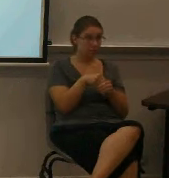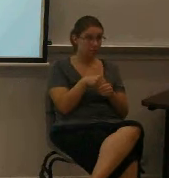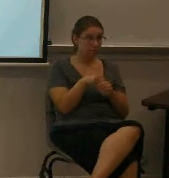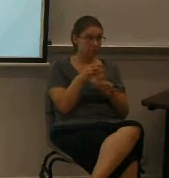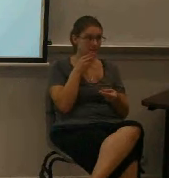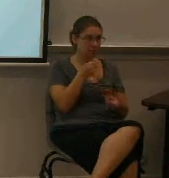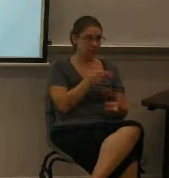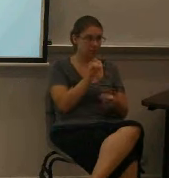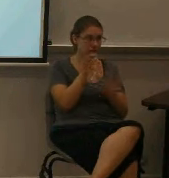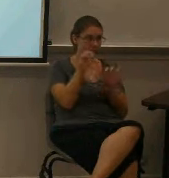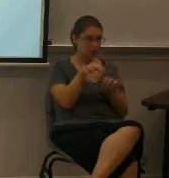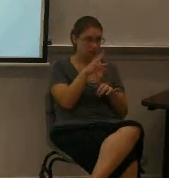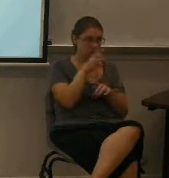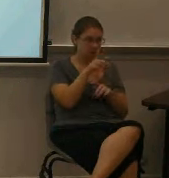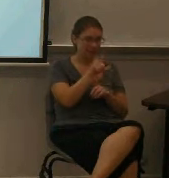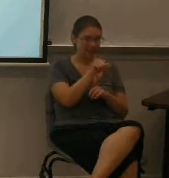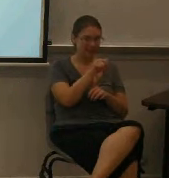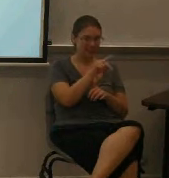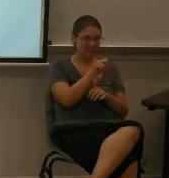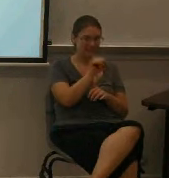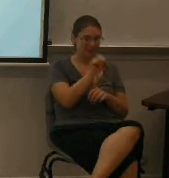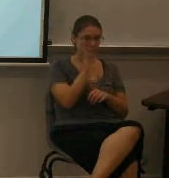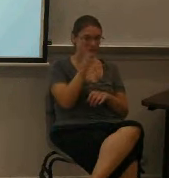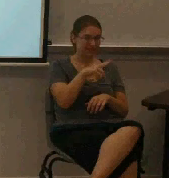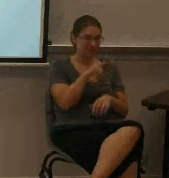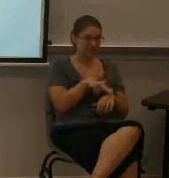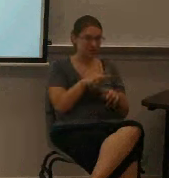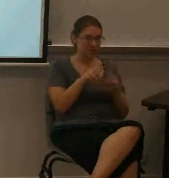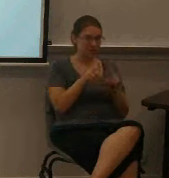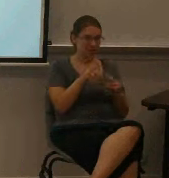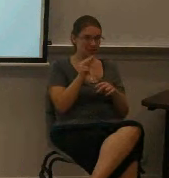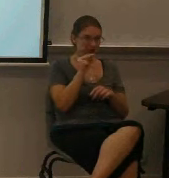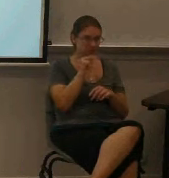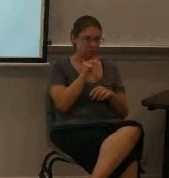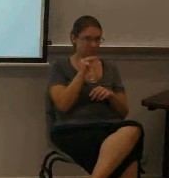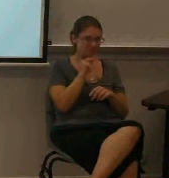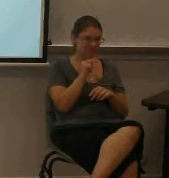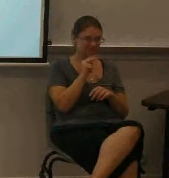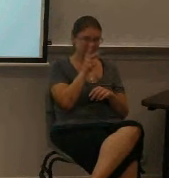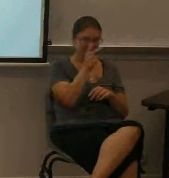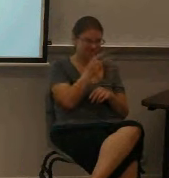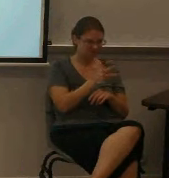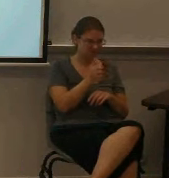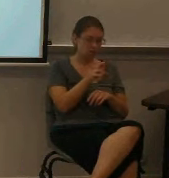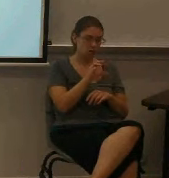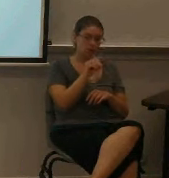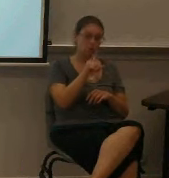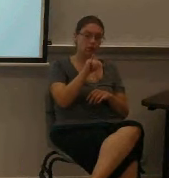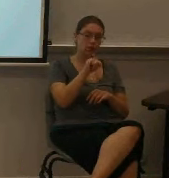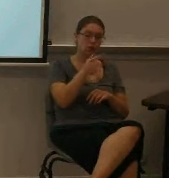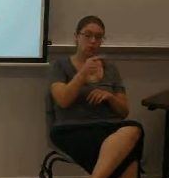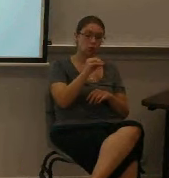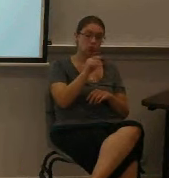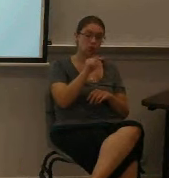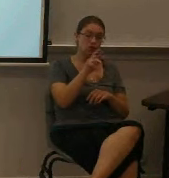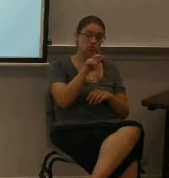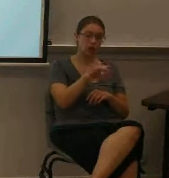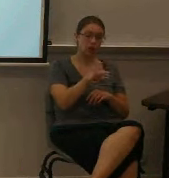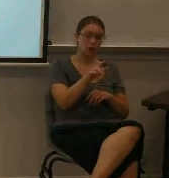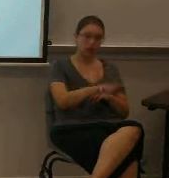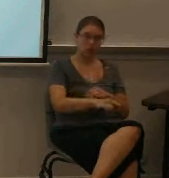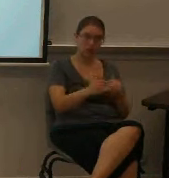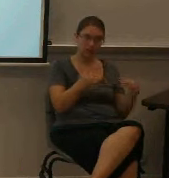by rainwater, that lakes naturally would be very nutrient poor or oligotrophic, right? Have very low levels of